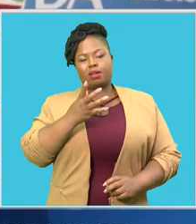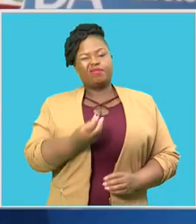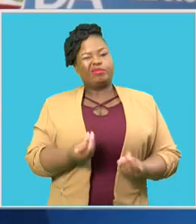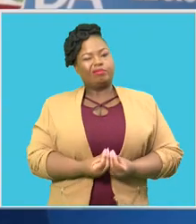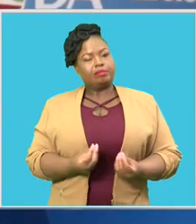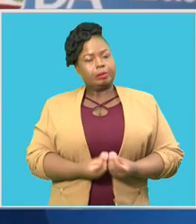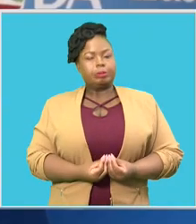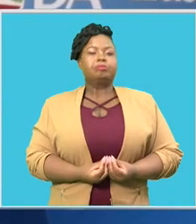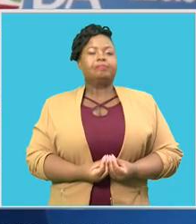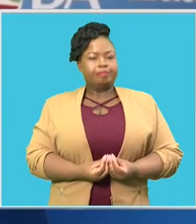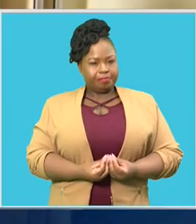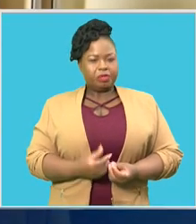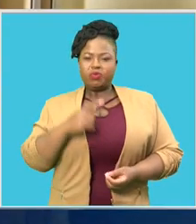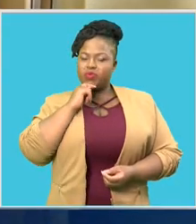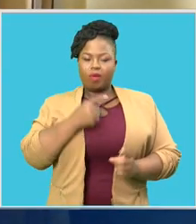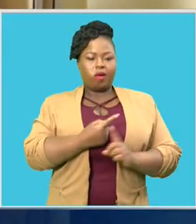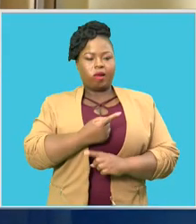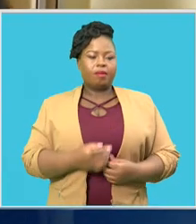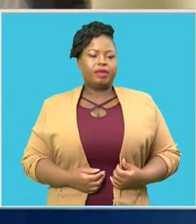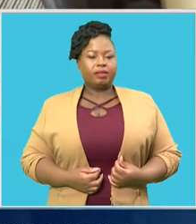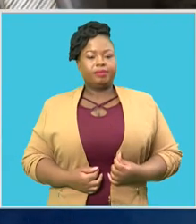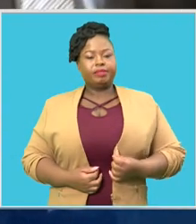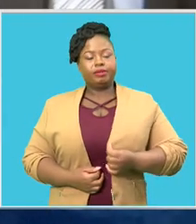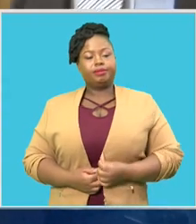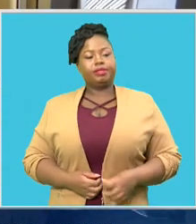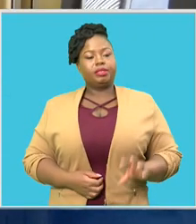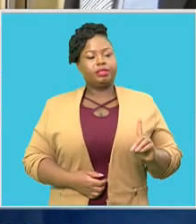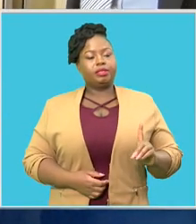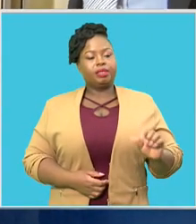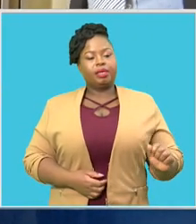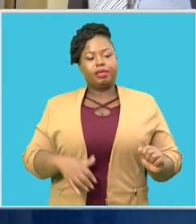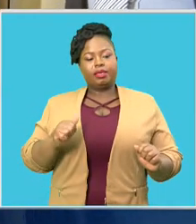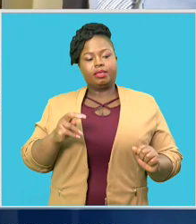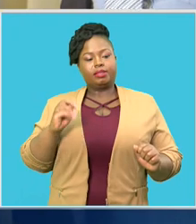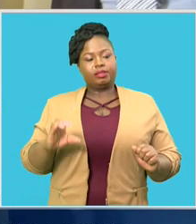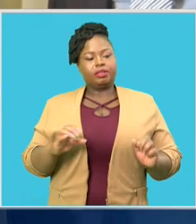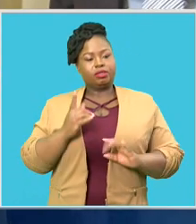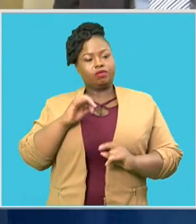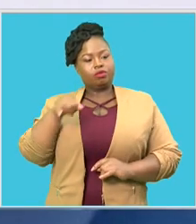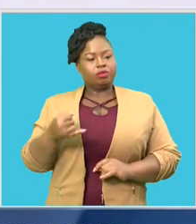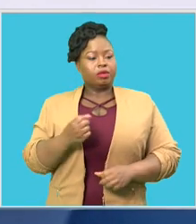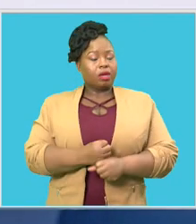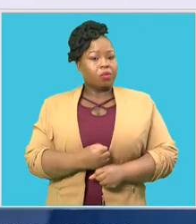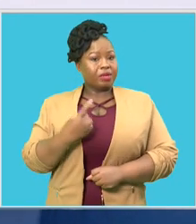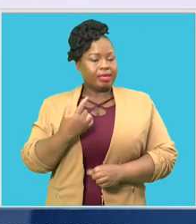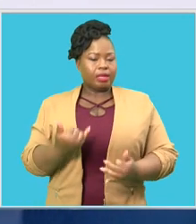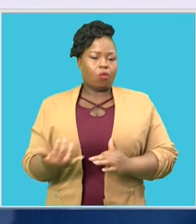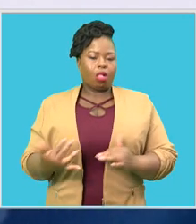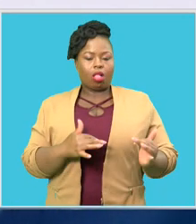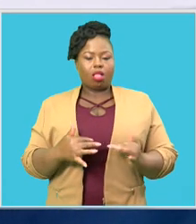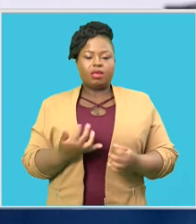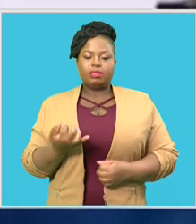that is totally untoward. Ukungezwani phakathi kwe-DA ne-ANC esifundazweni saseGauteng